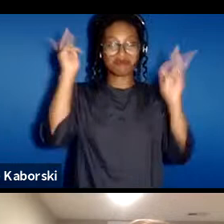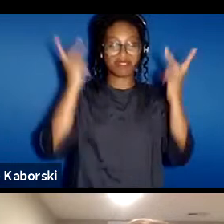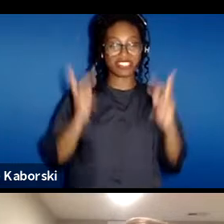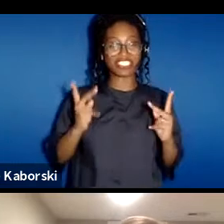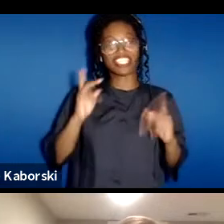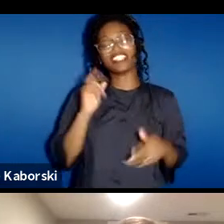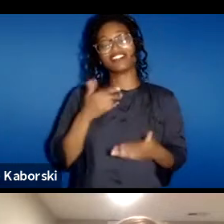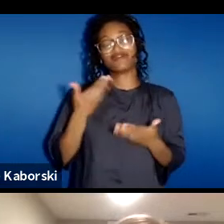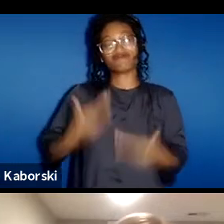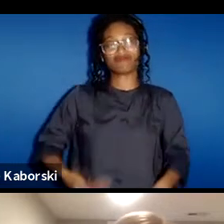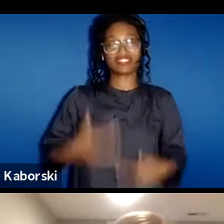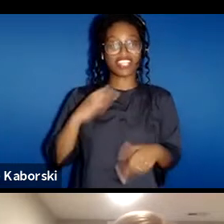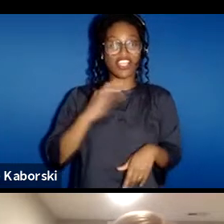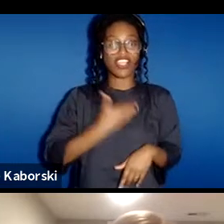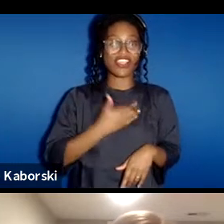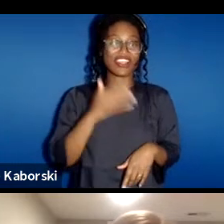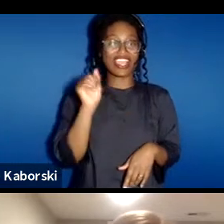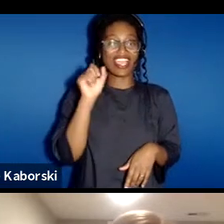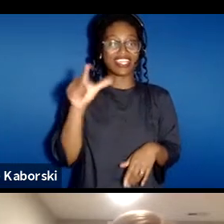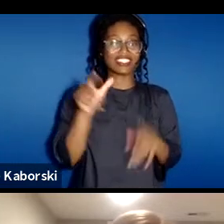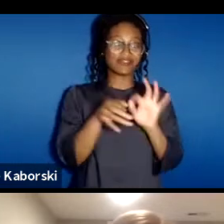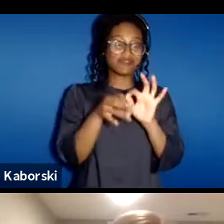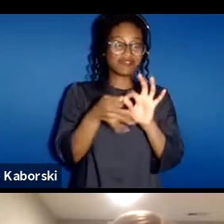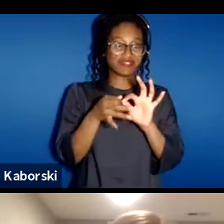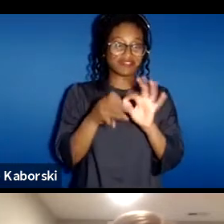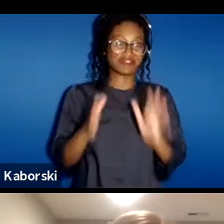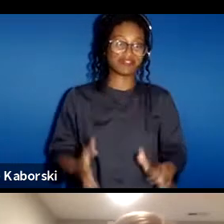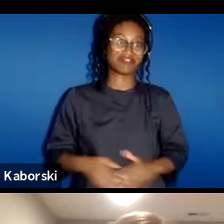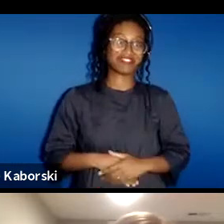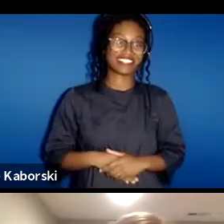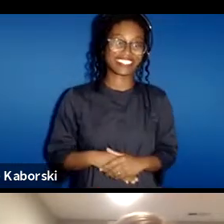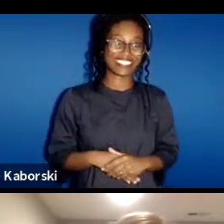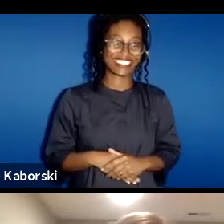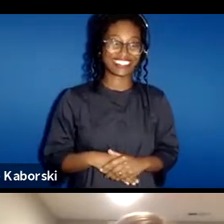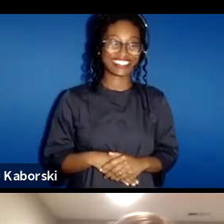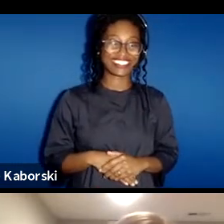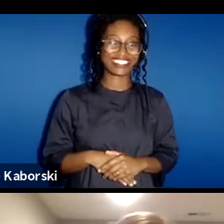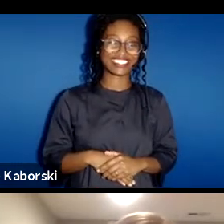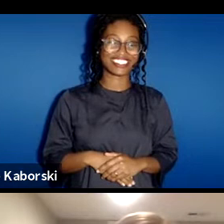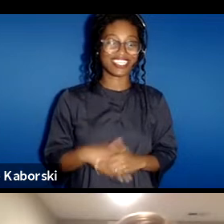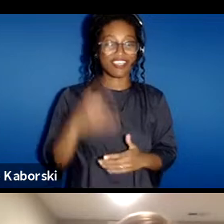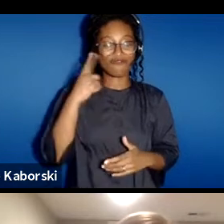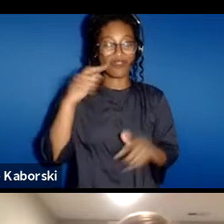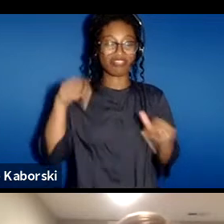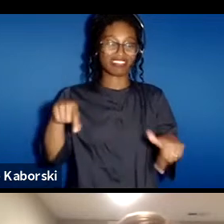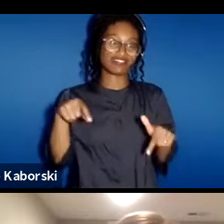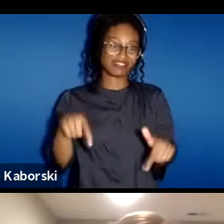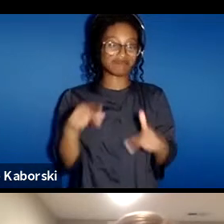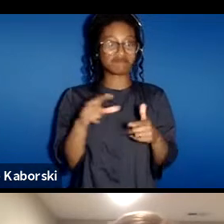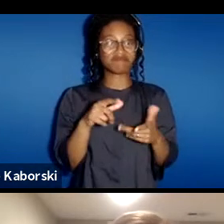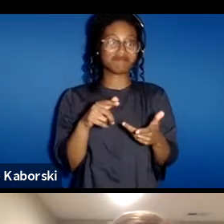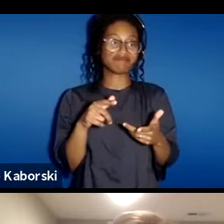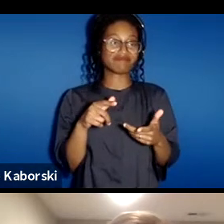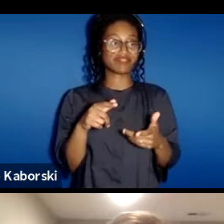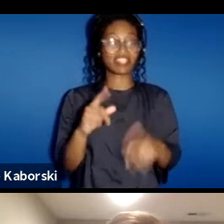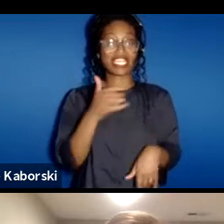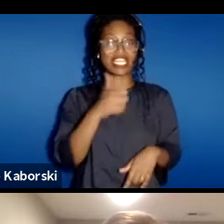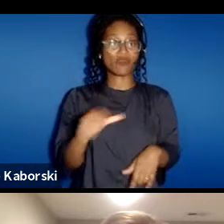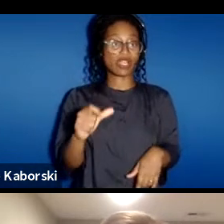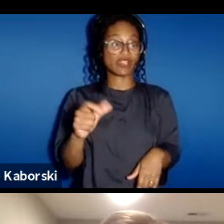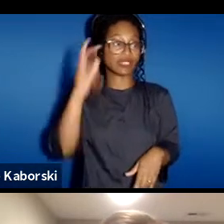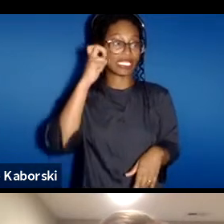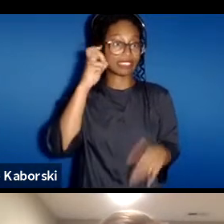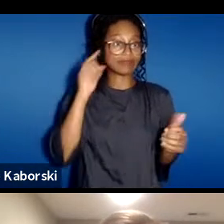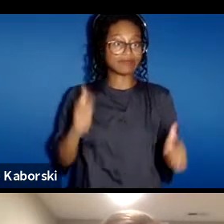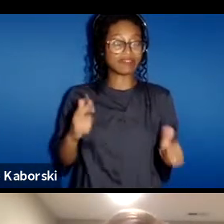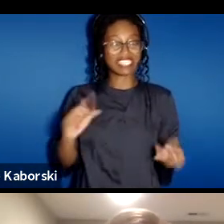She's doing the sign language interpretation for the hearing impaired.